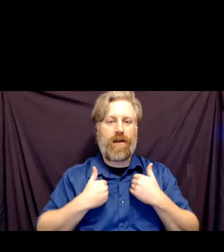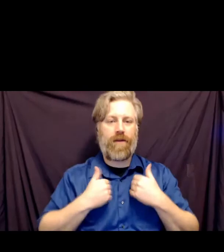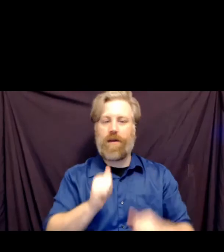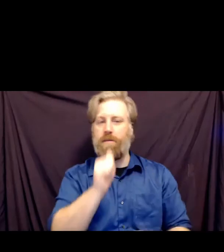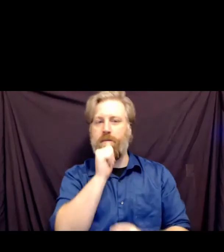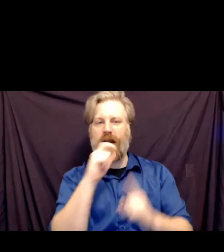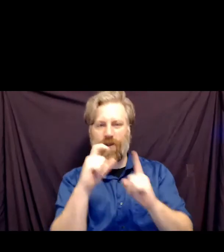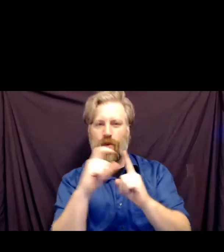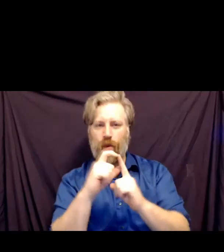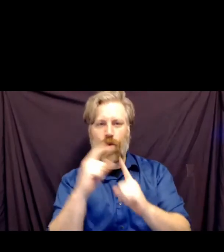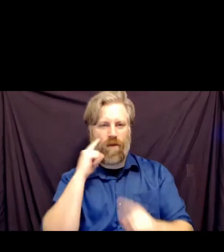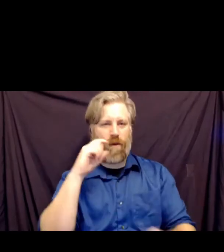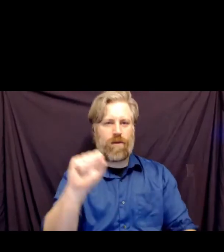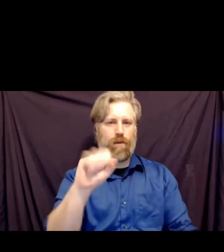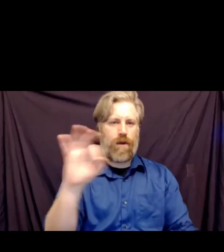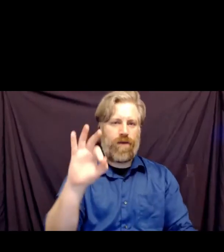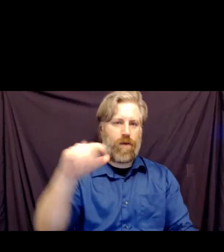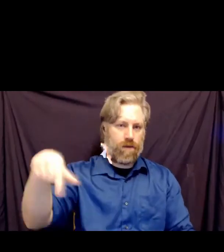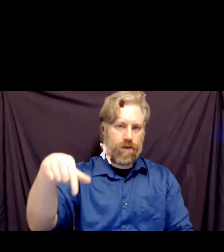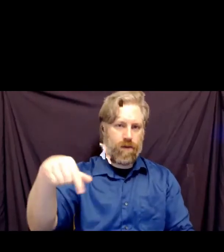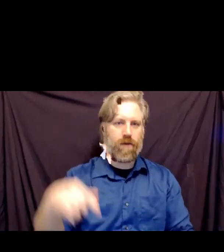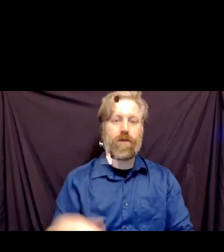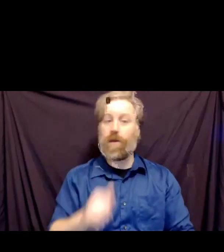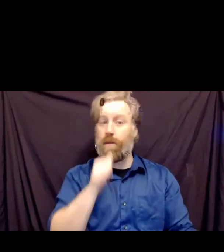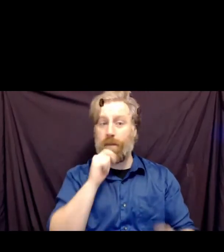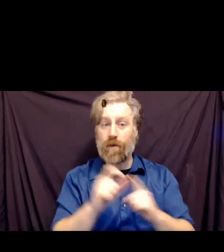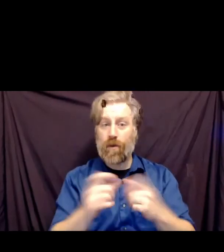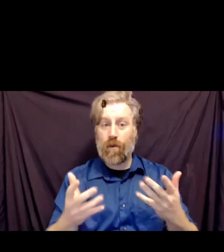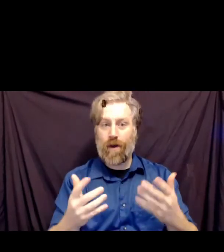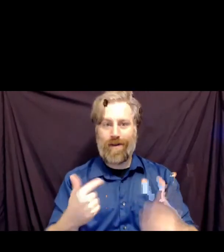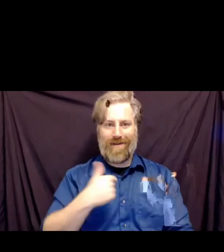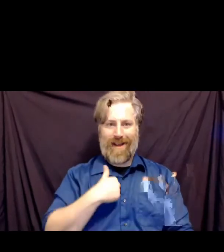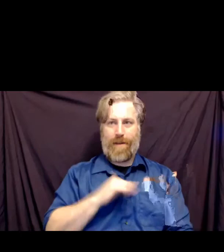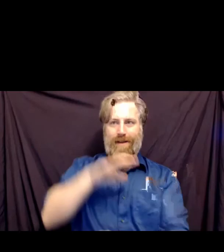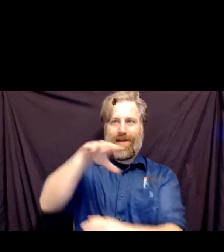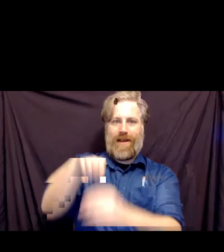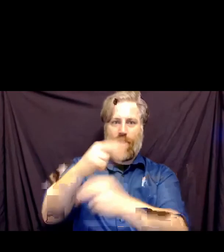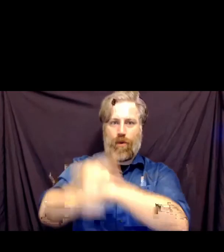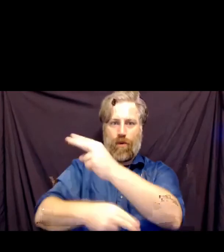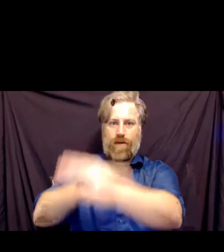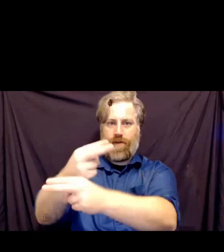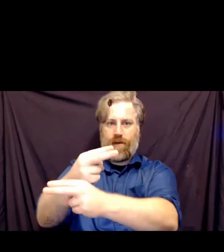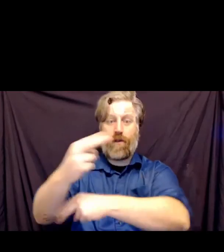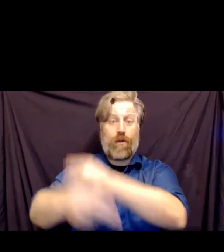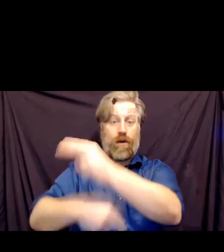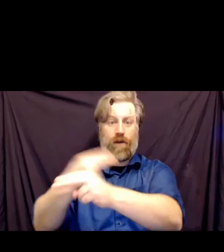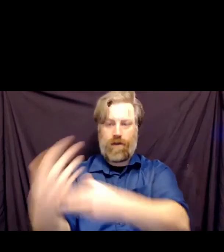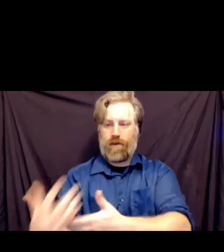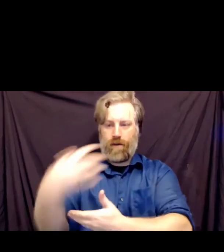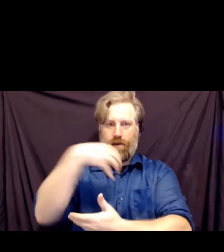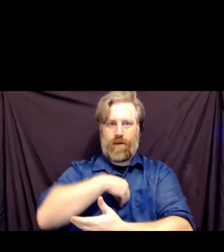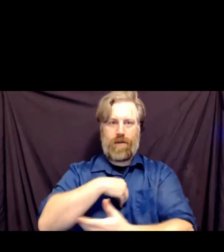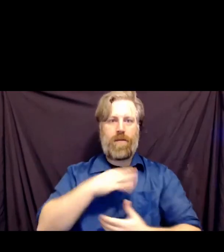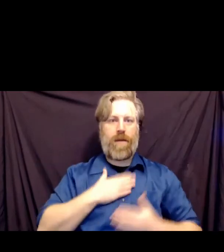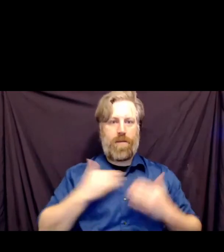password is this: I am in the universe. The universe is in my body. The universe and I combine